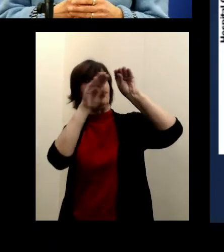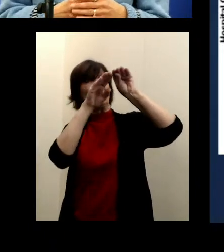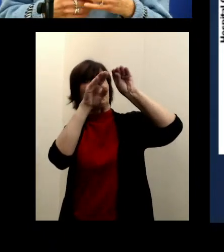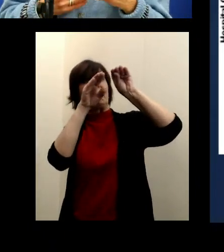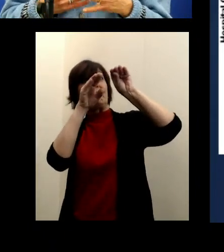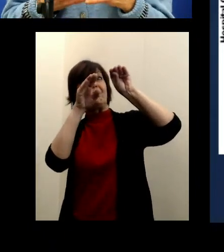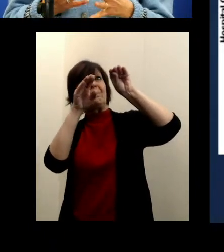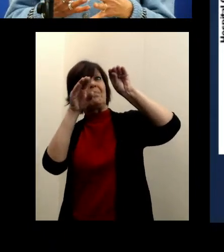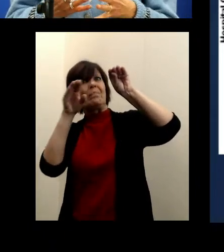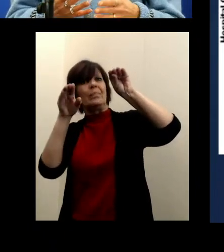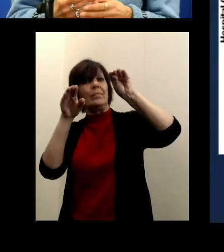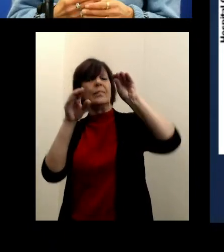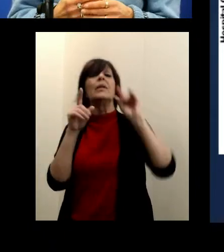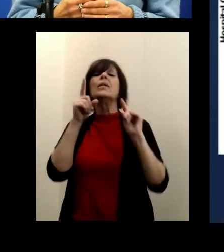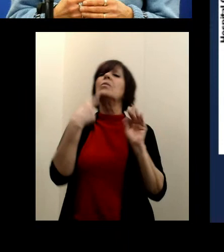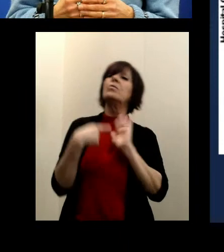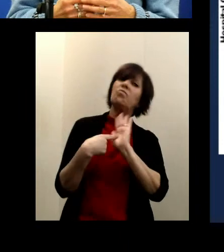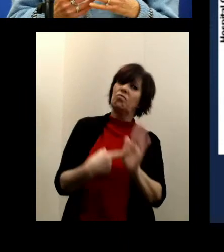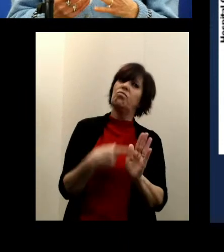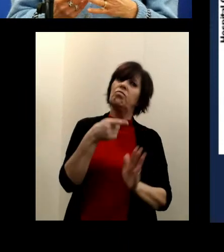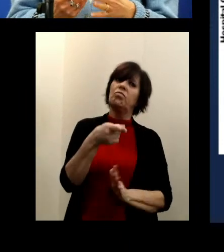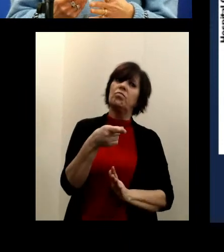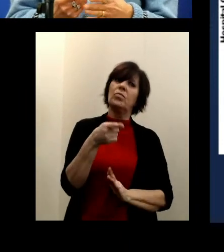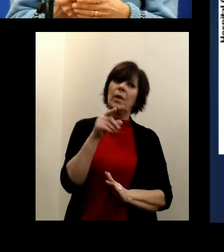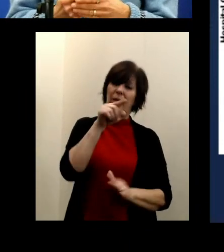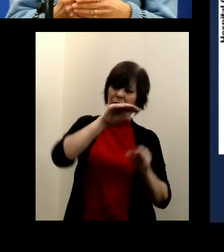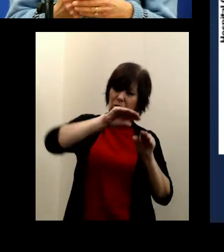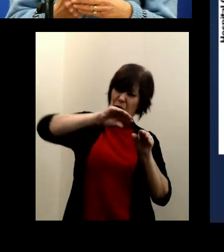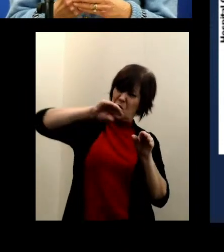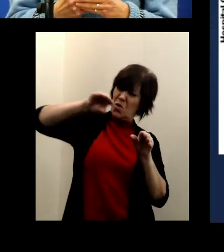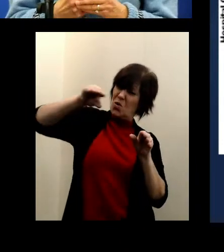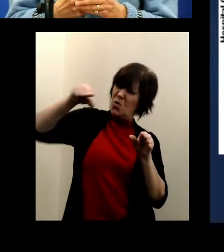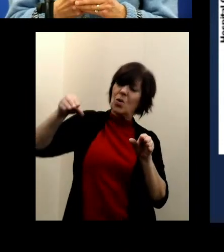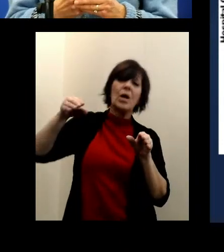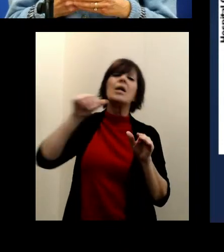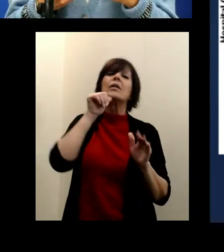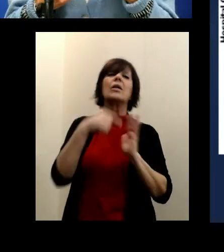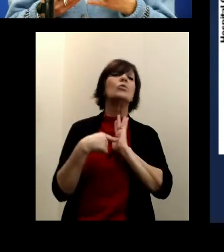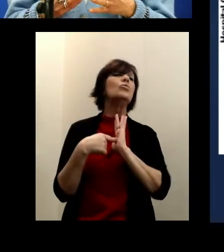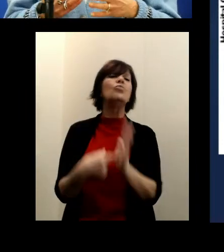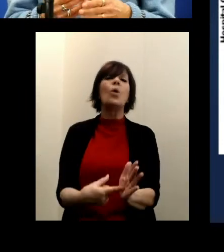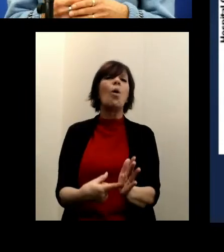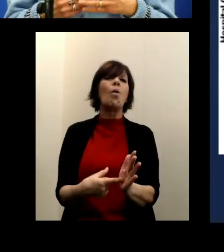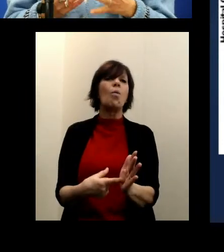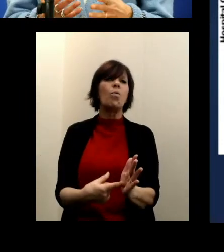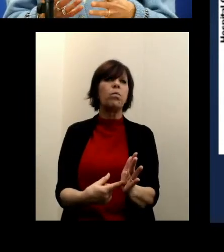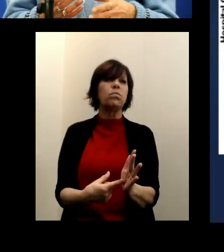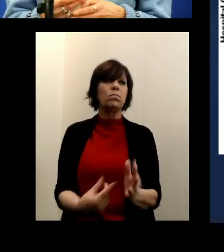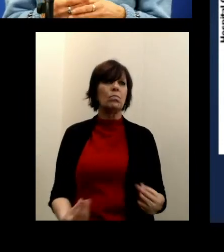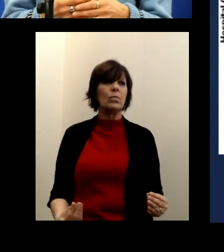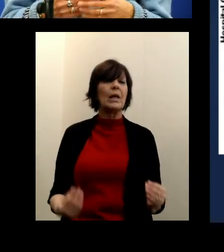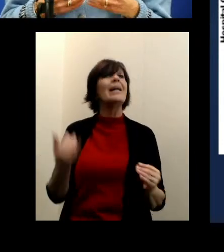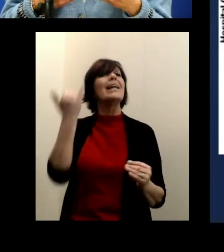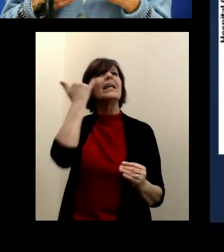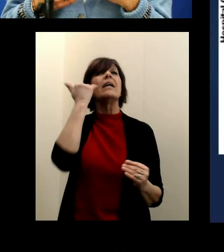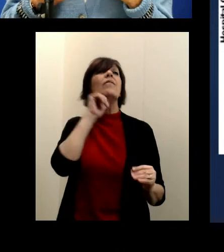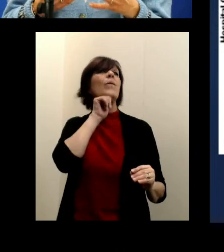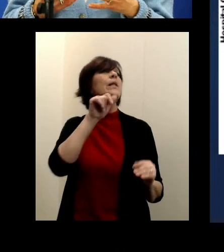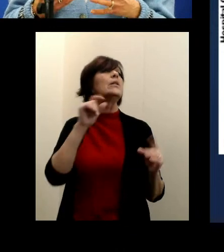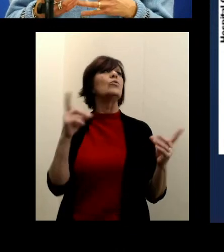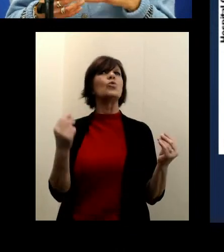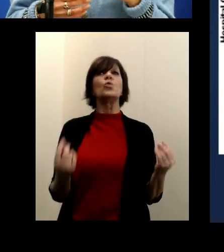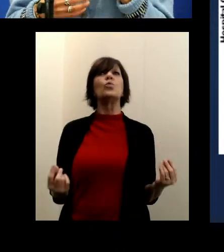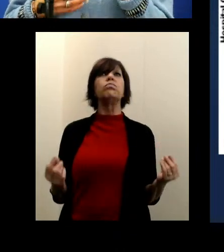curve. So I just want to point out that but this curve doesn't show any additional interventions,